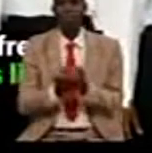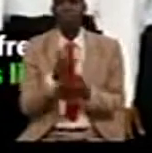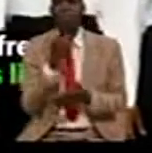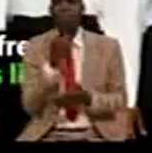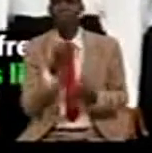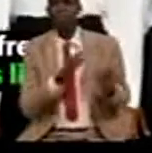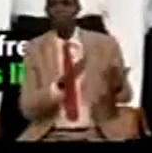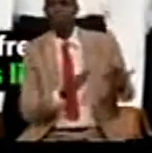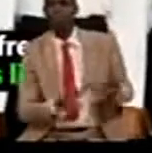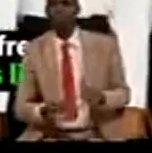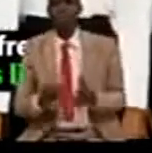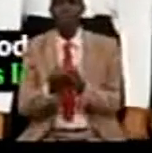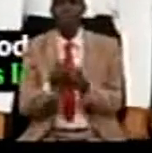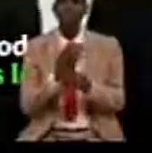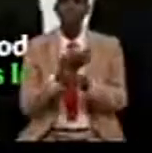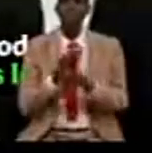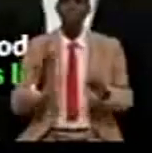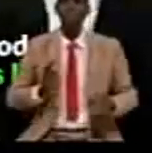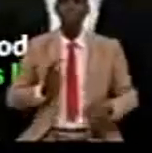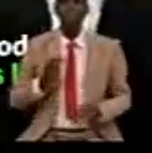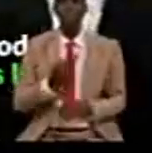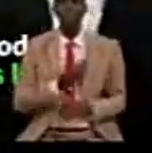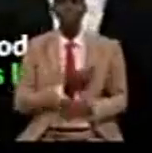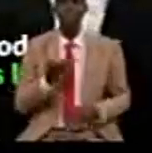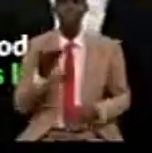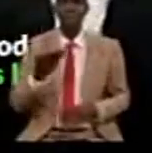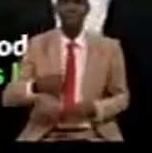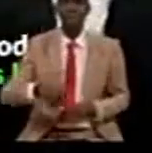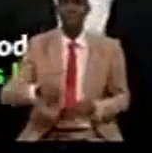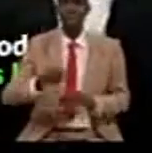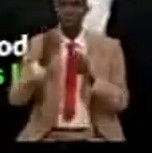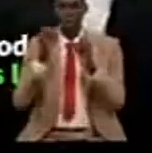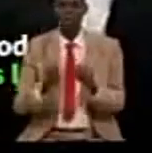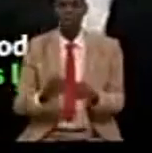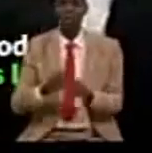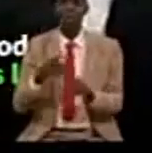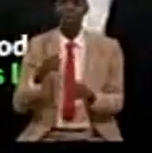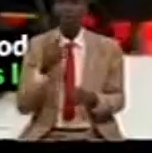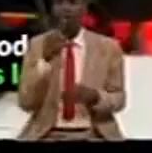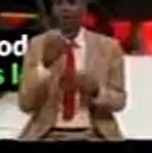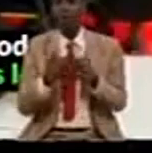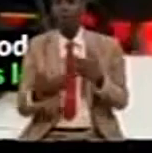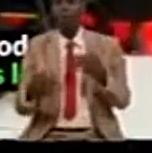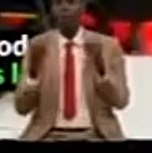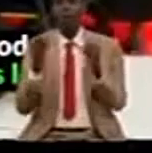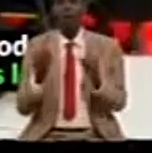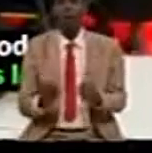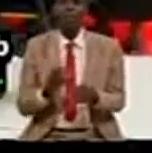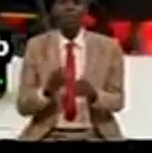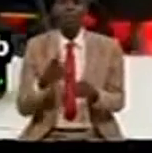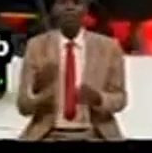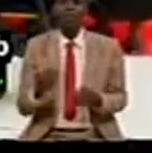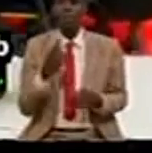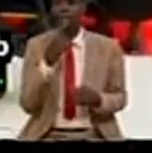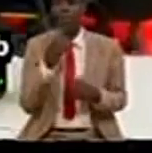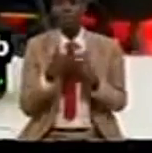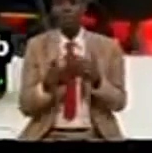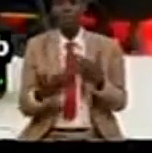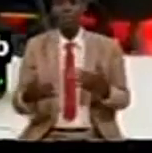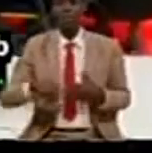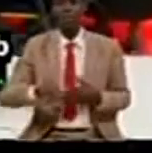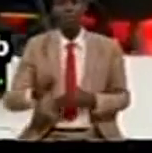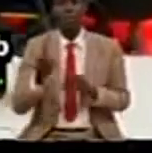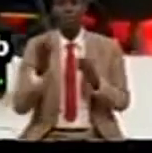that frees us. There's still power in the blood, power in the blood. There's